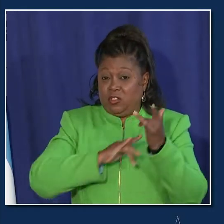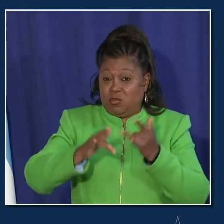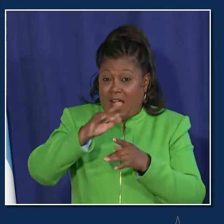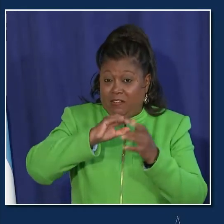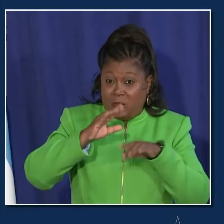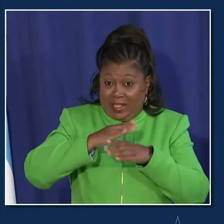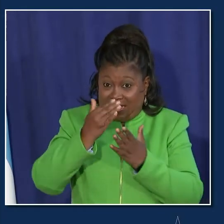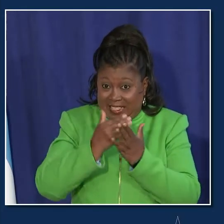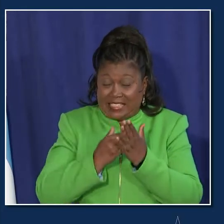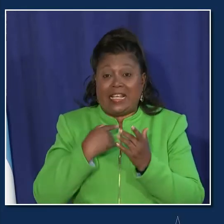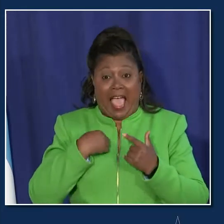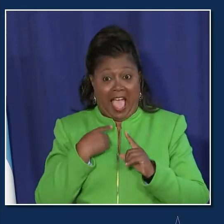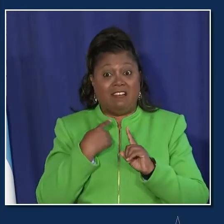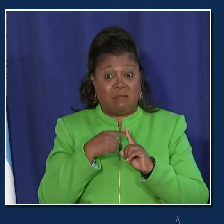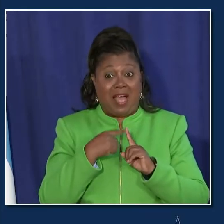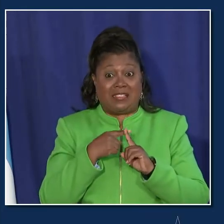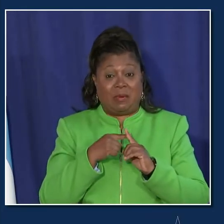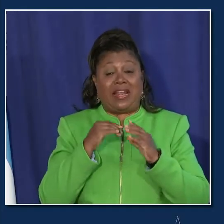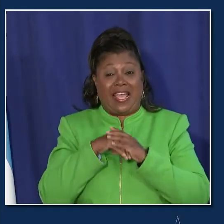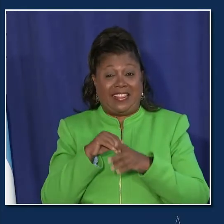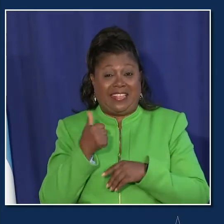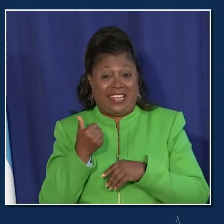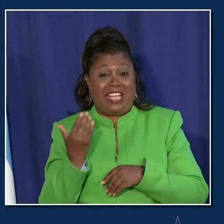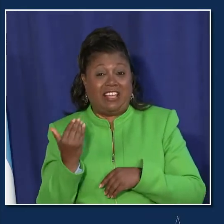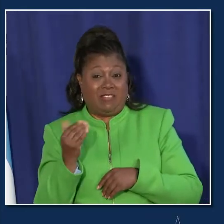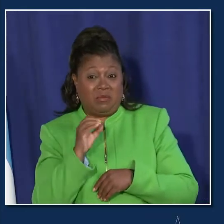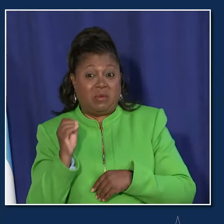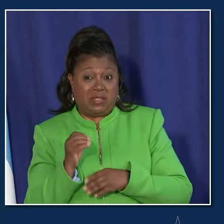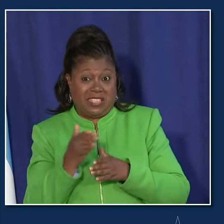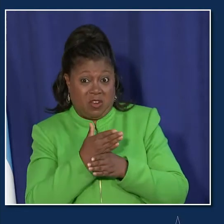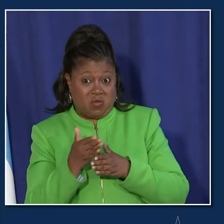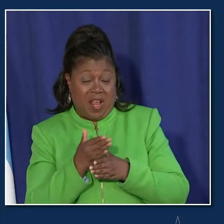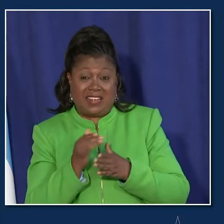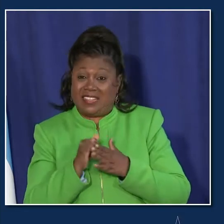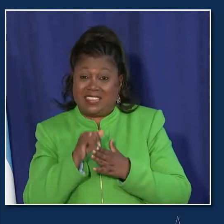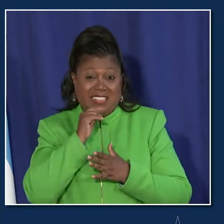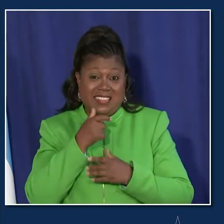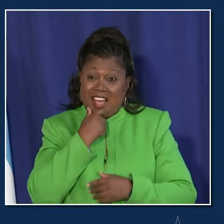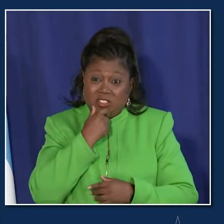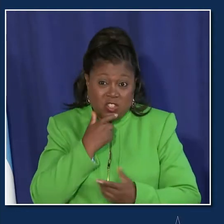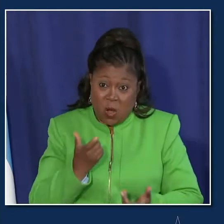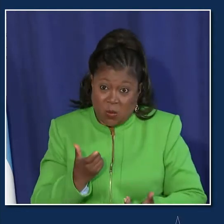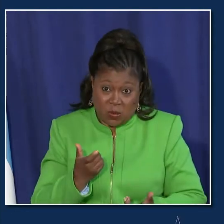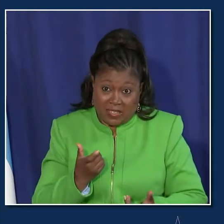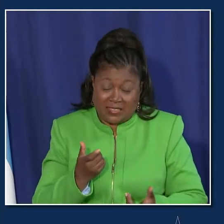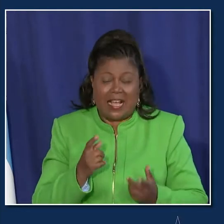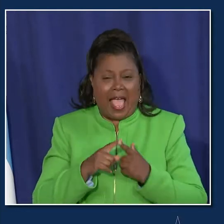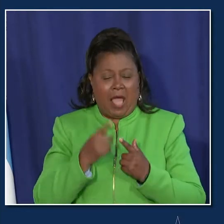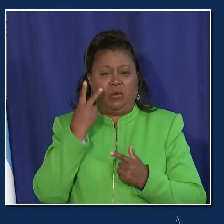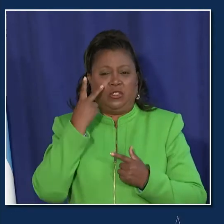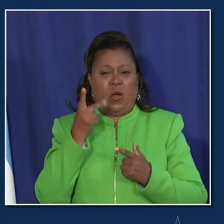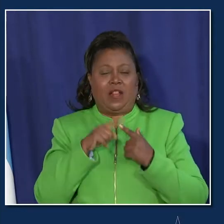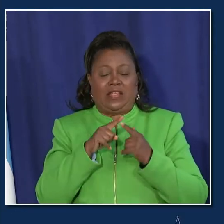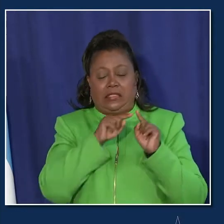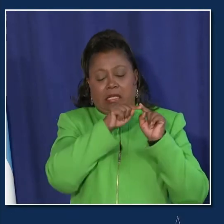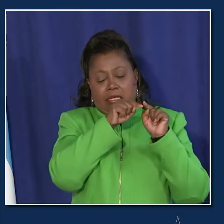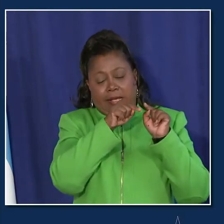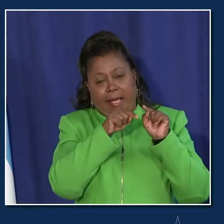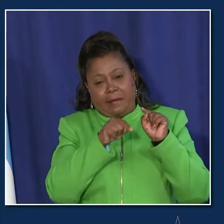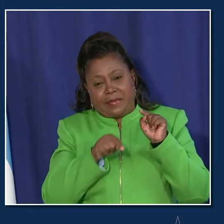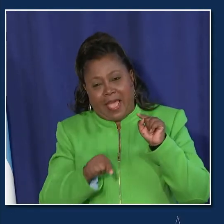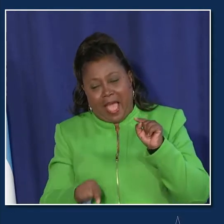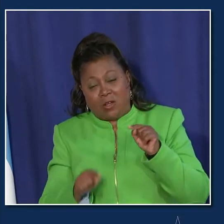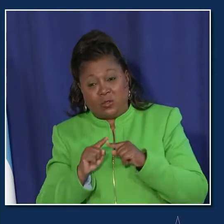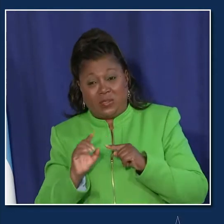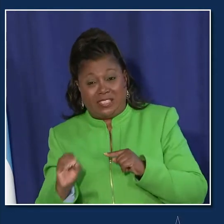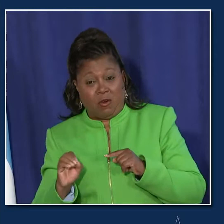advisory list have positivities in the 10 to 15% range, okay? This is not a joke. And we saw this come down, get all the way